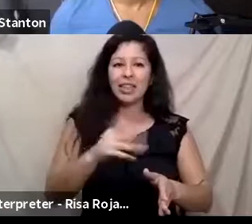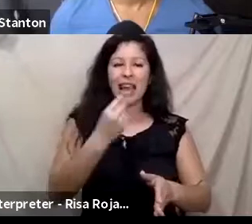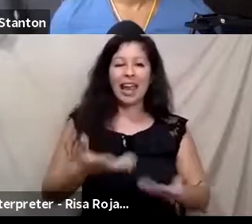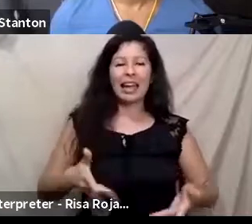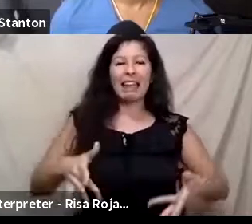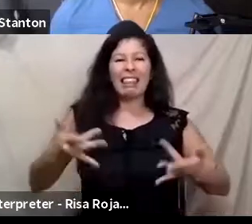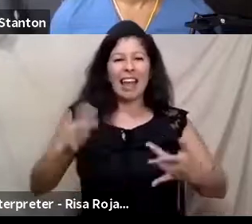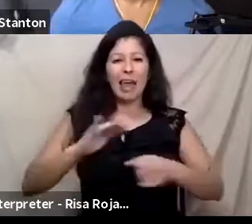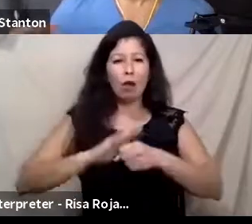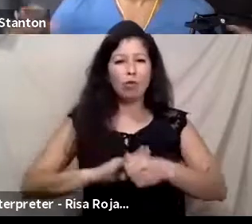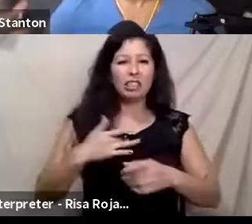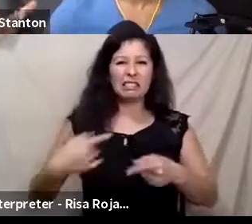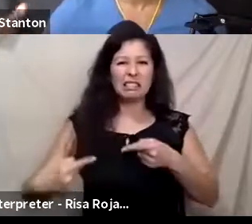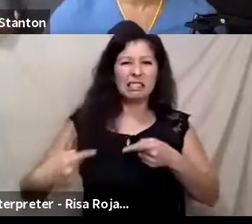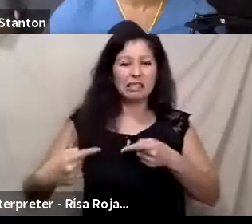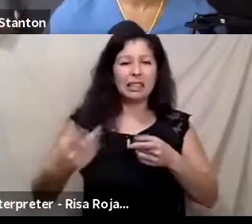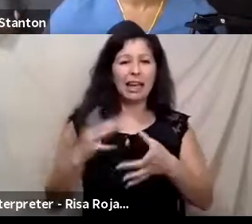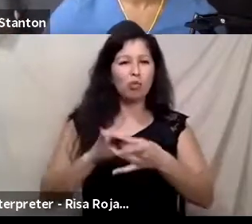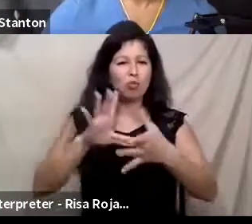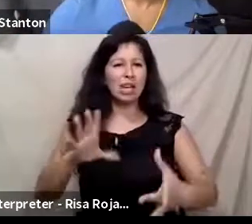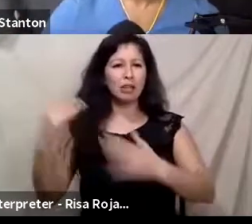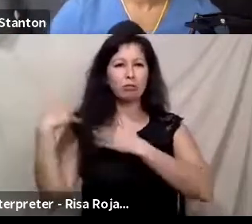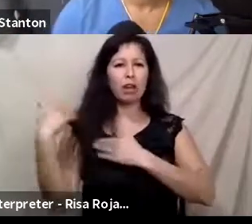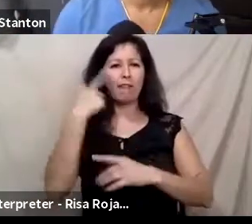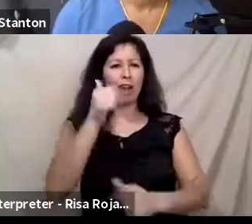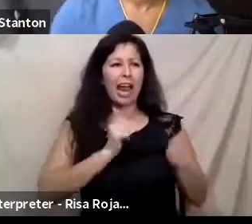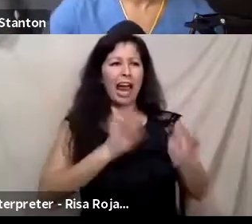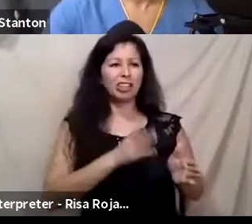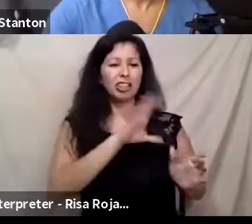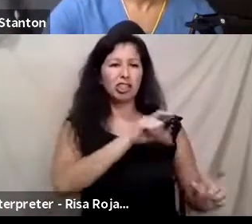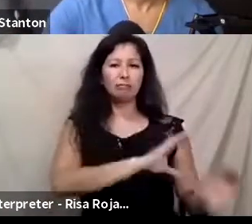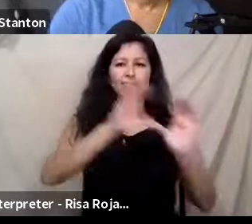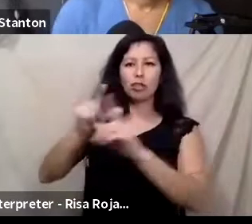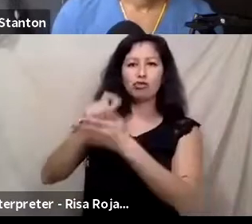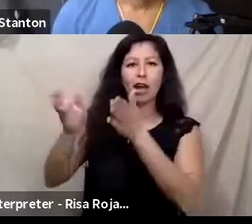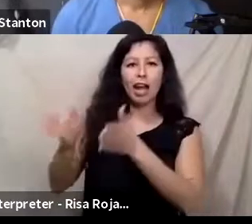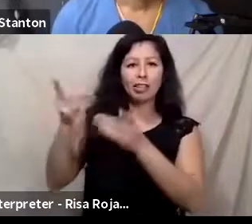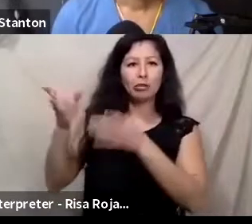and tension and release that responsibility where it should be.